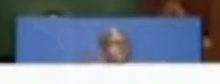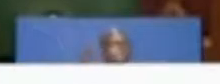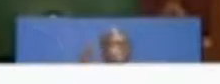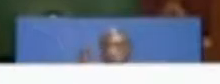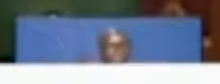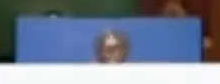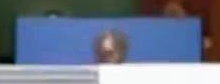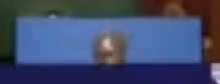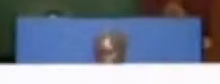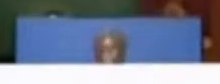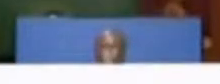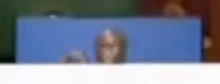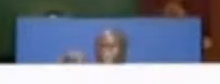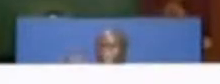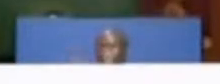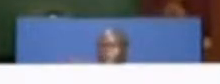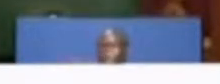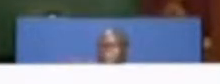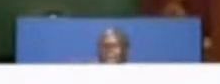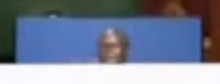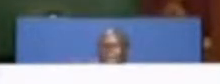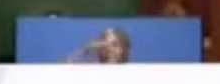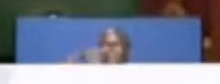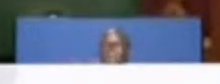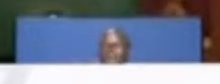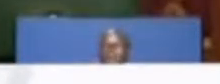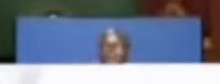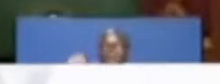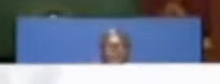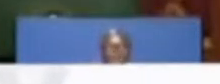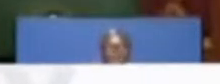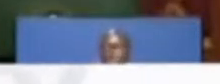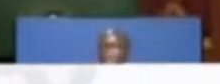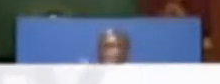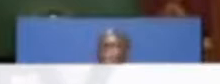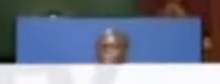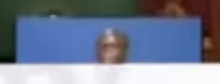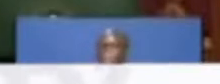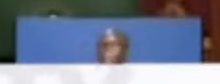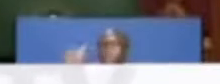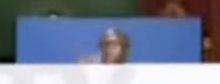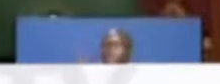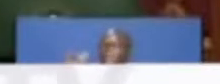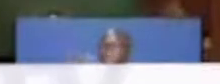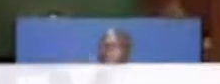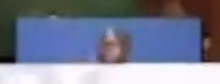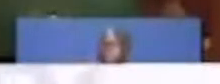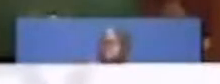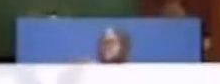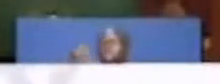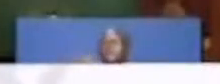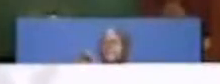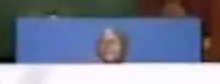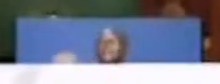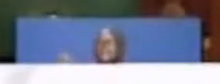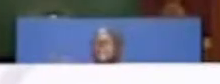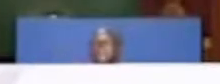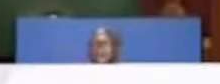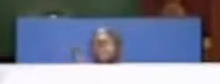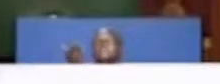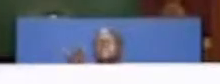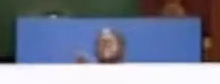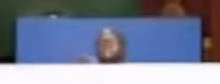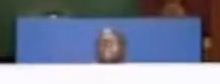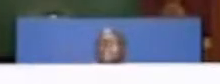This port is placed right in the middle of the manufacturing hub of the Asia continent in the east and the heart of consumption in the